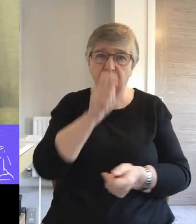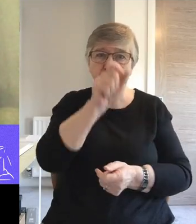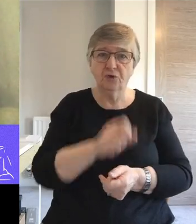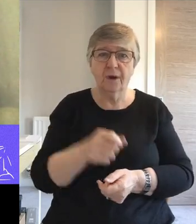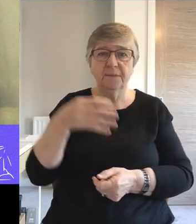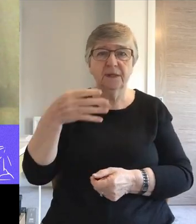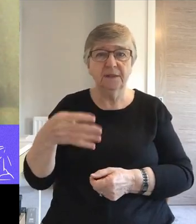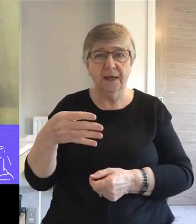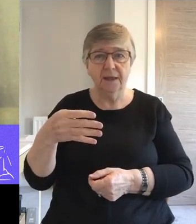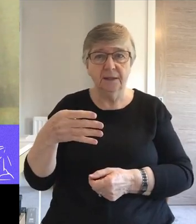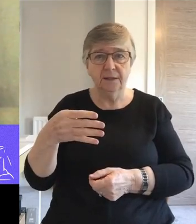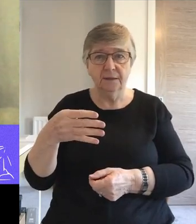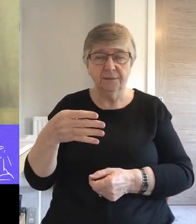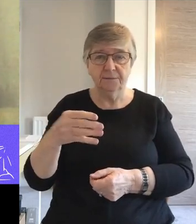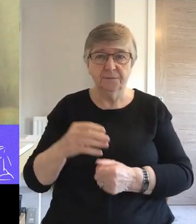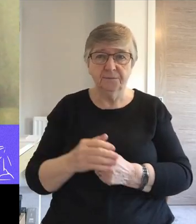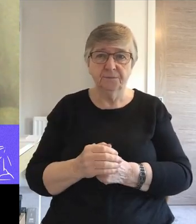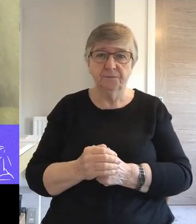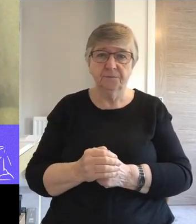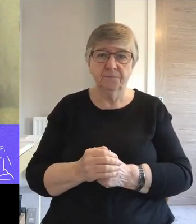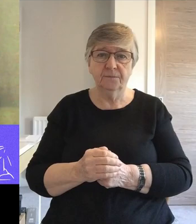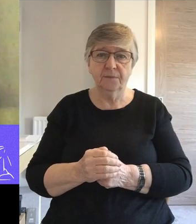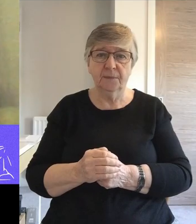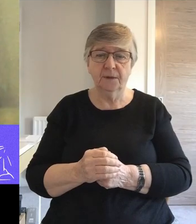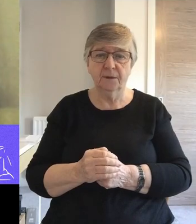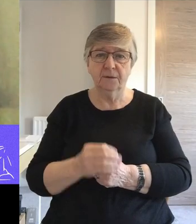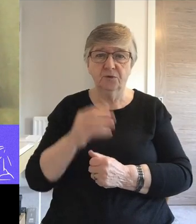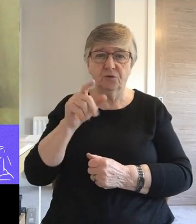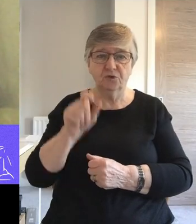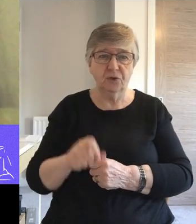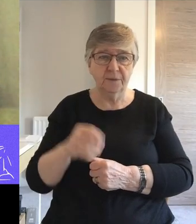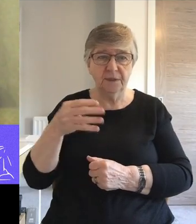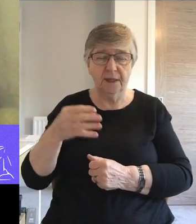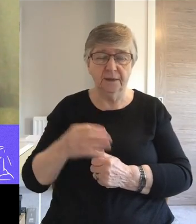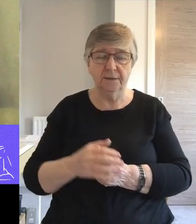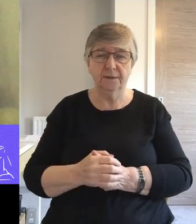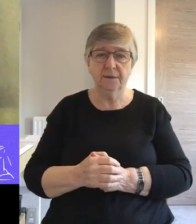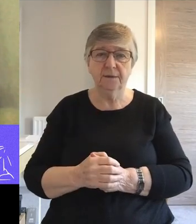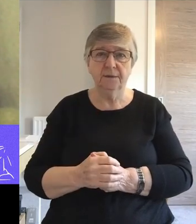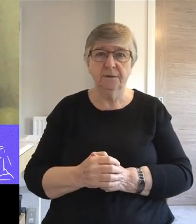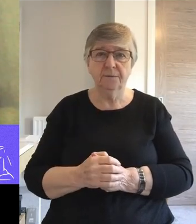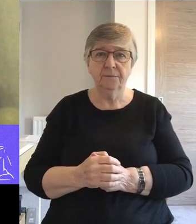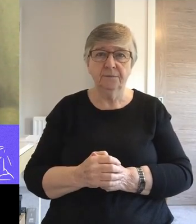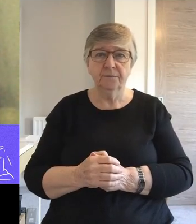9, and we're going to read the whole chapter. Proverbs chapter 9.